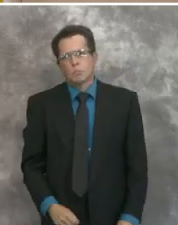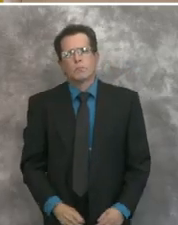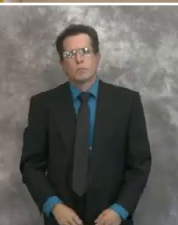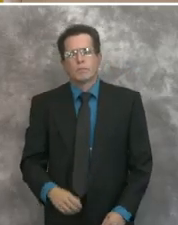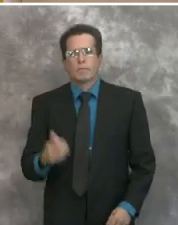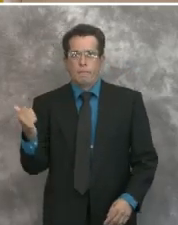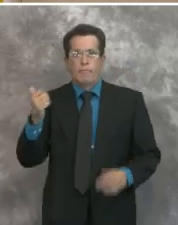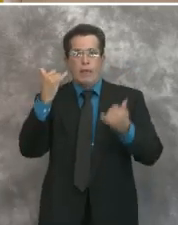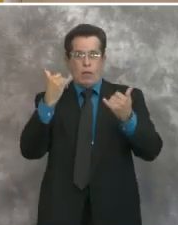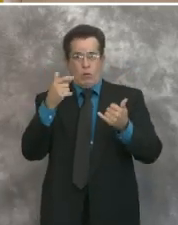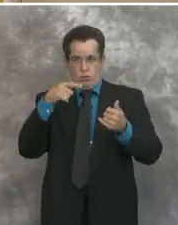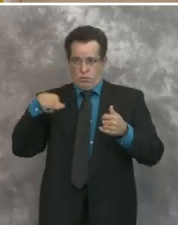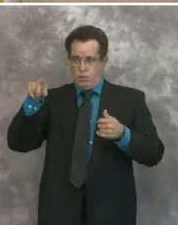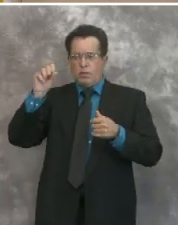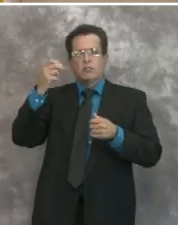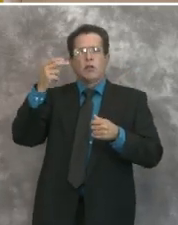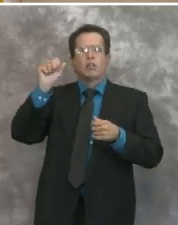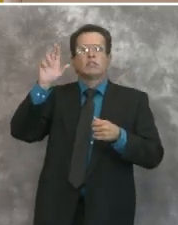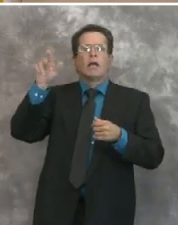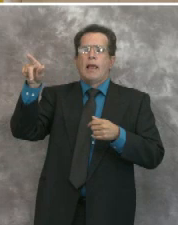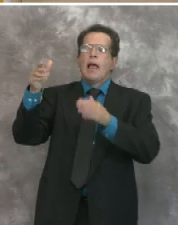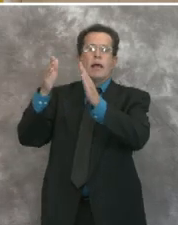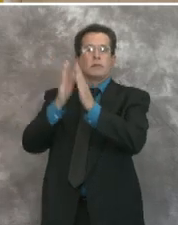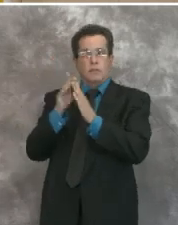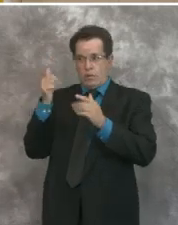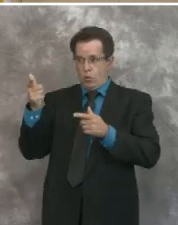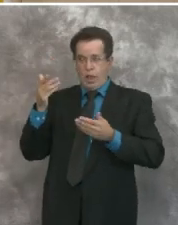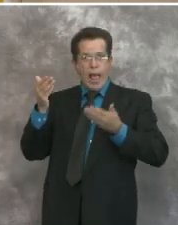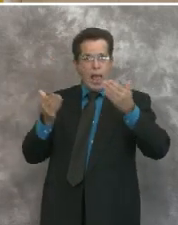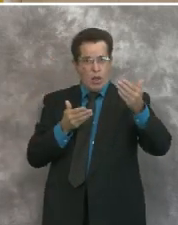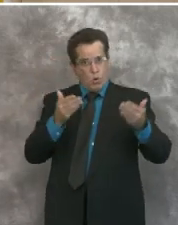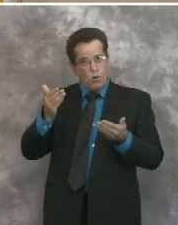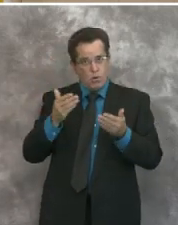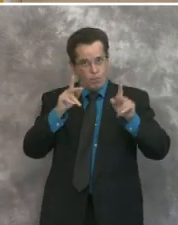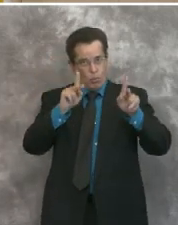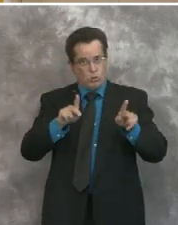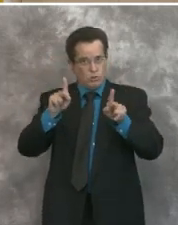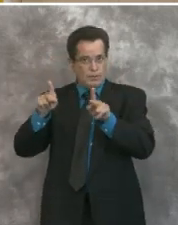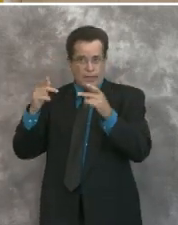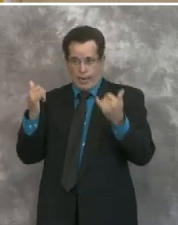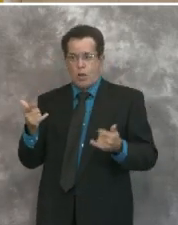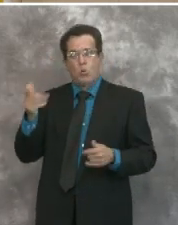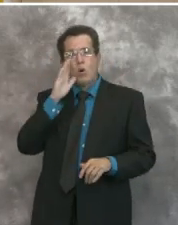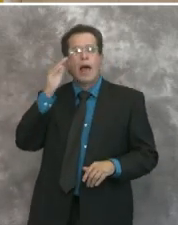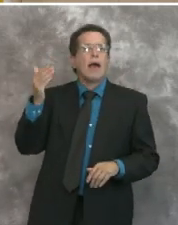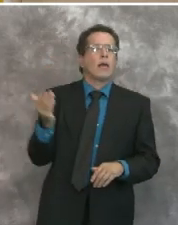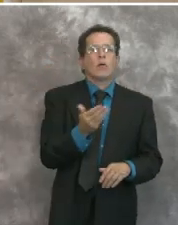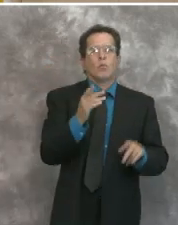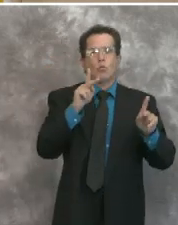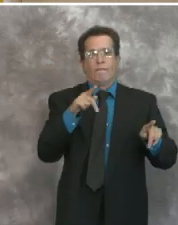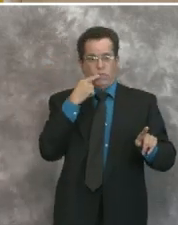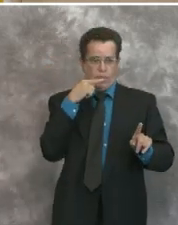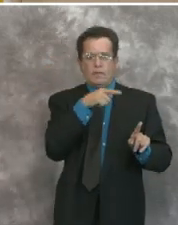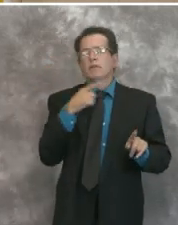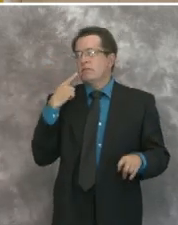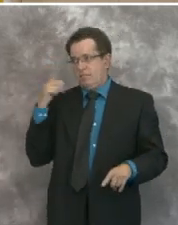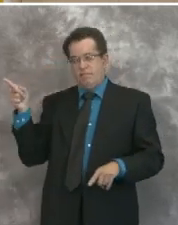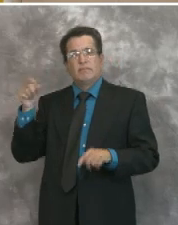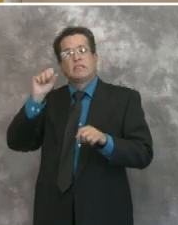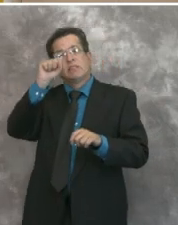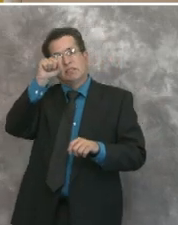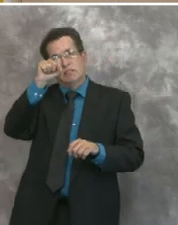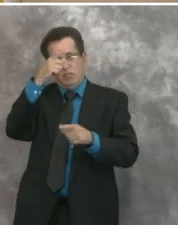And are you hiring people at this point to form some of this, the personnel that will be needed for this? Yes, ma'am,